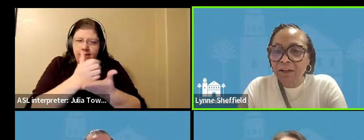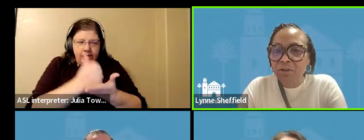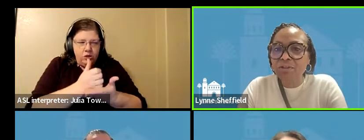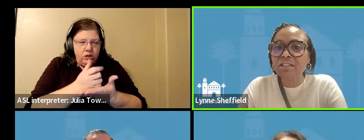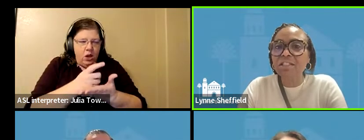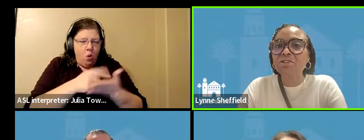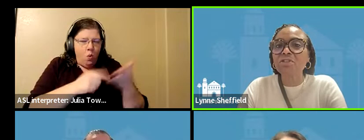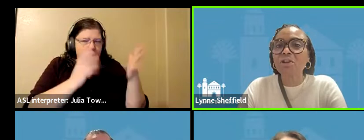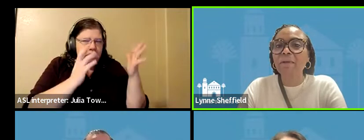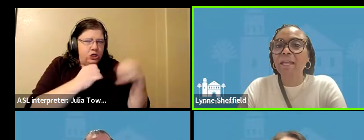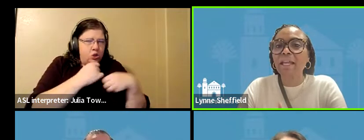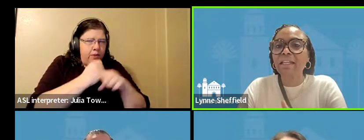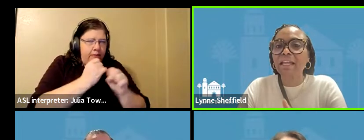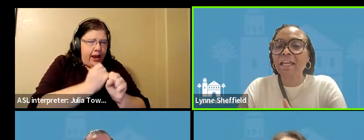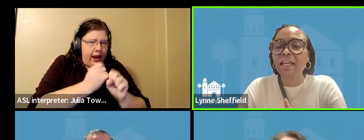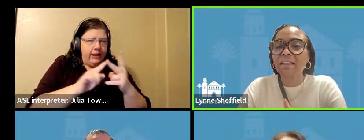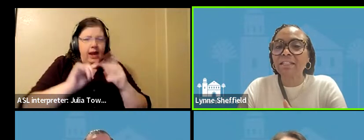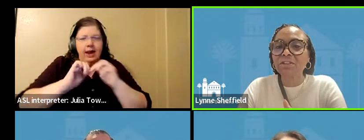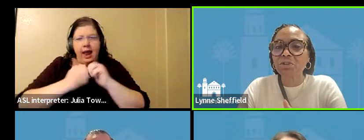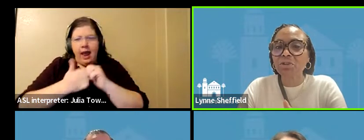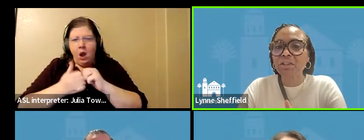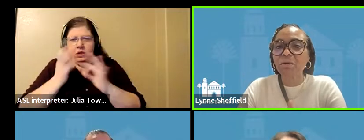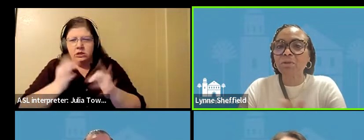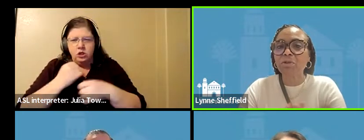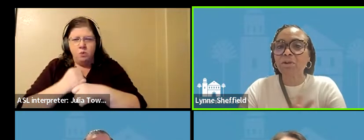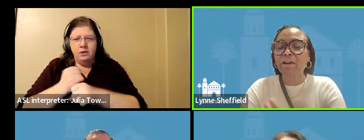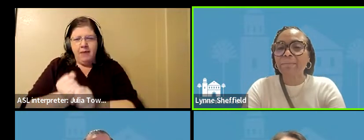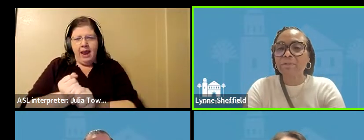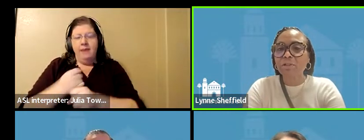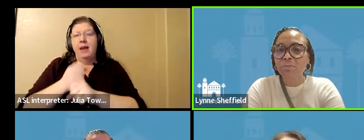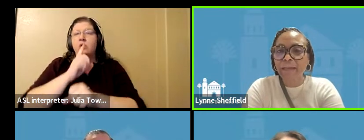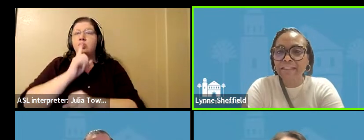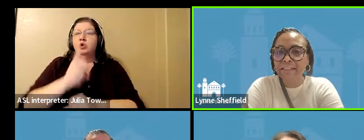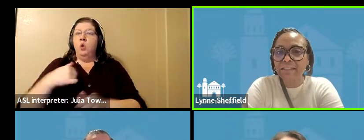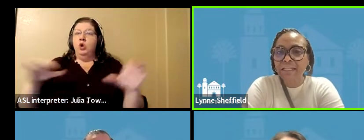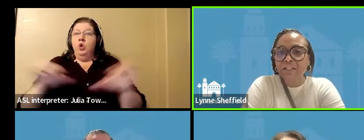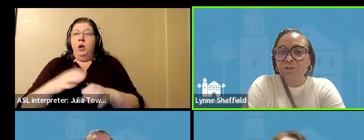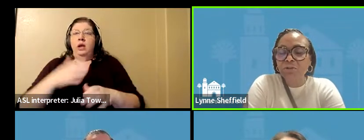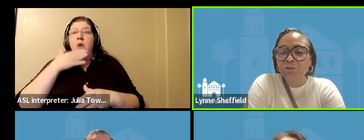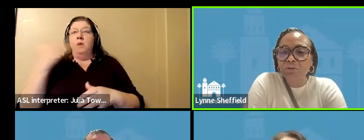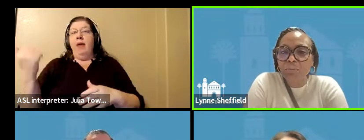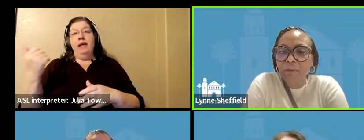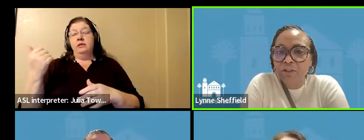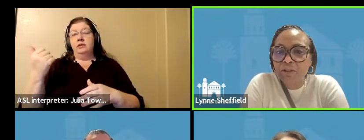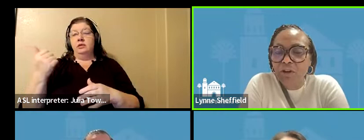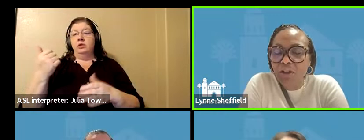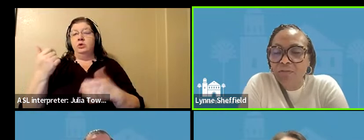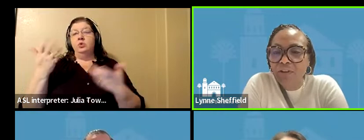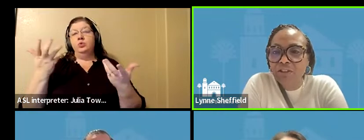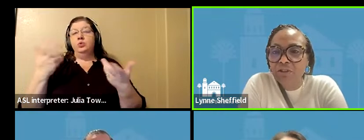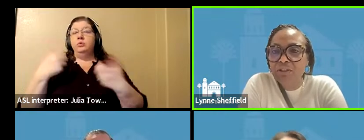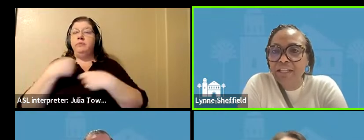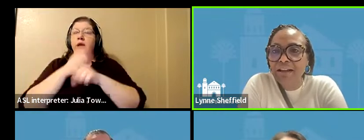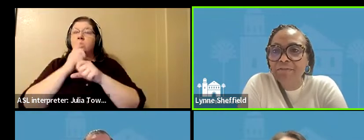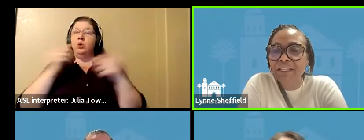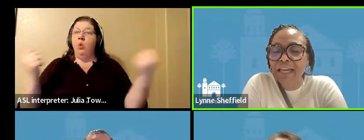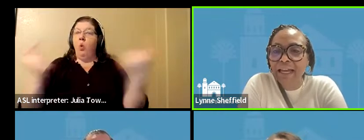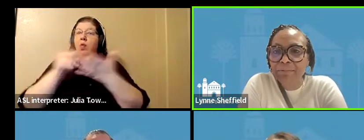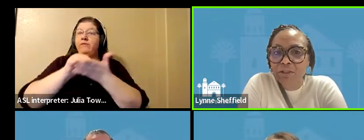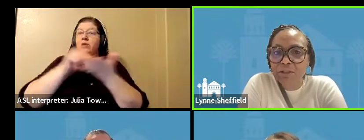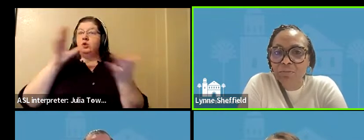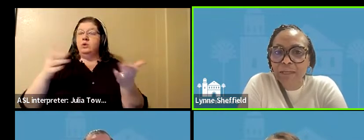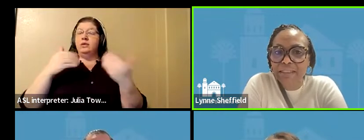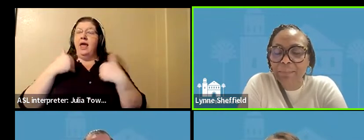and how those decisions are made, and ensuring that we're doing our absolute best to make sure all of our students have